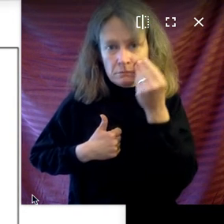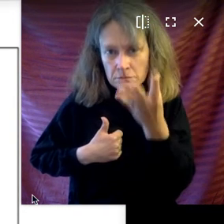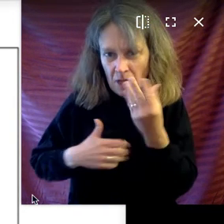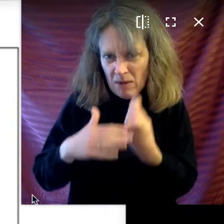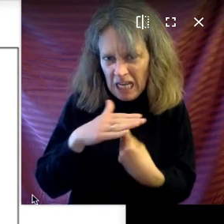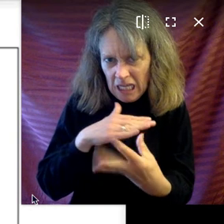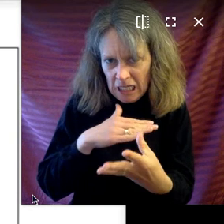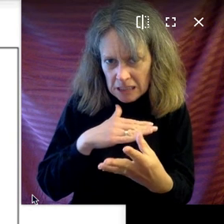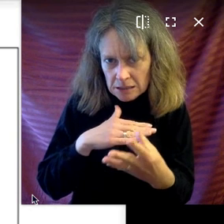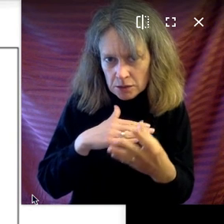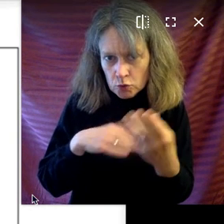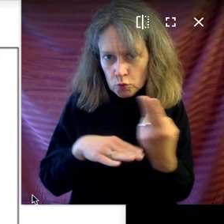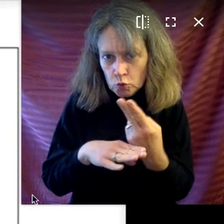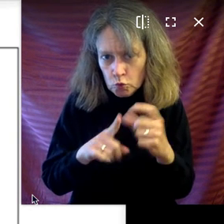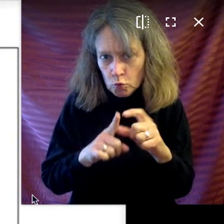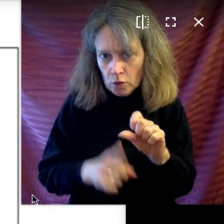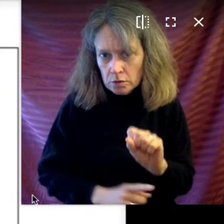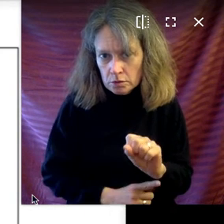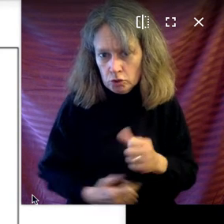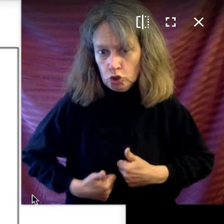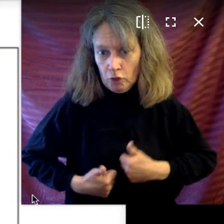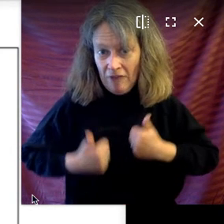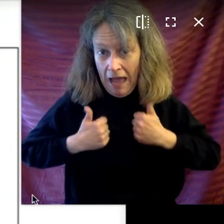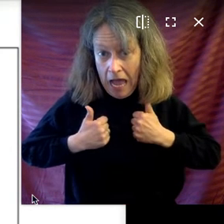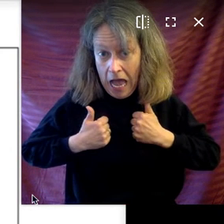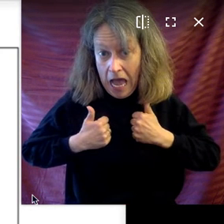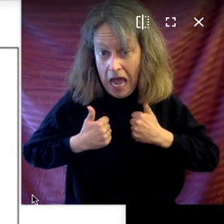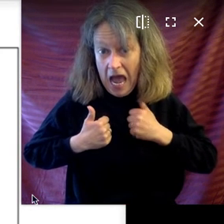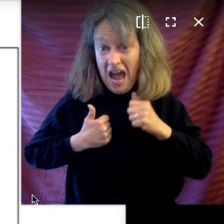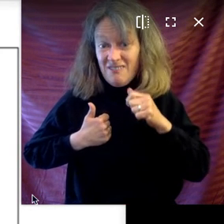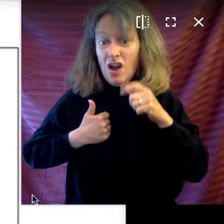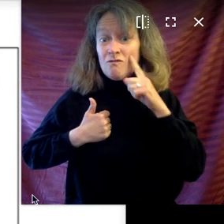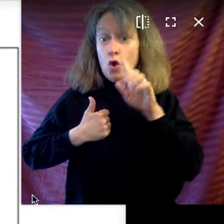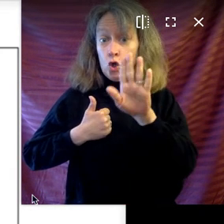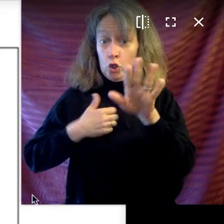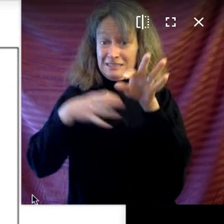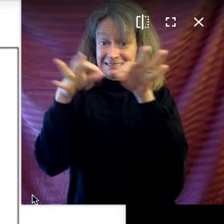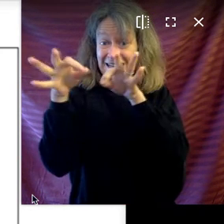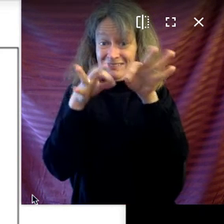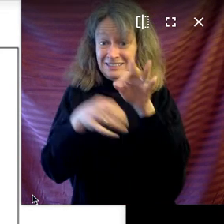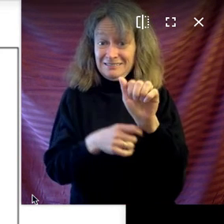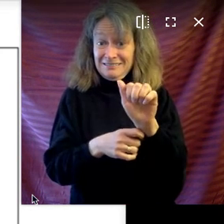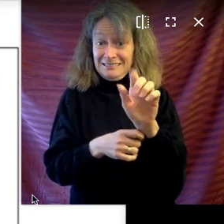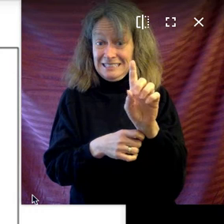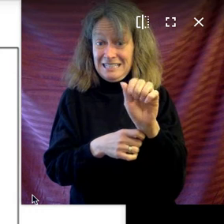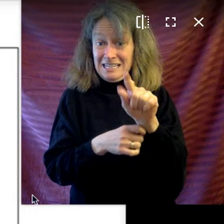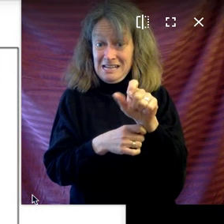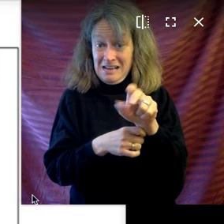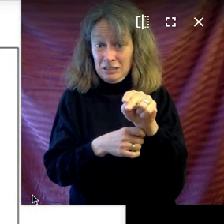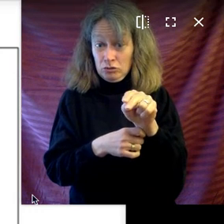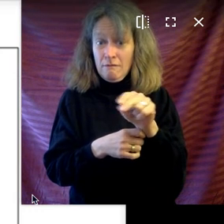be here and here. Adaptations are things that let you survive.